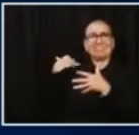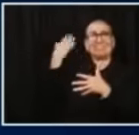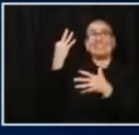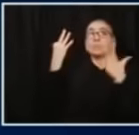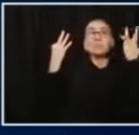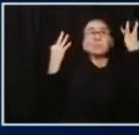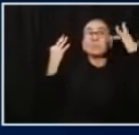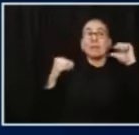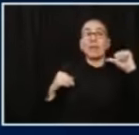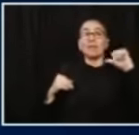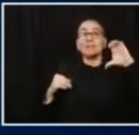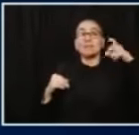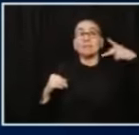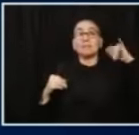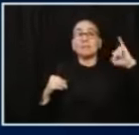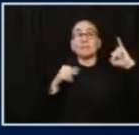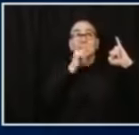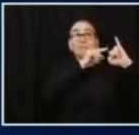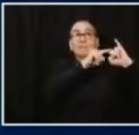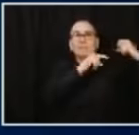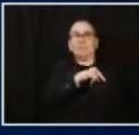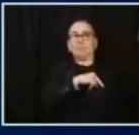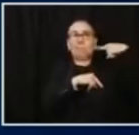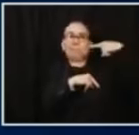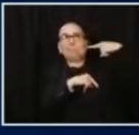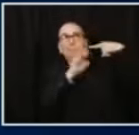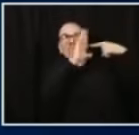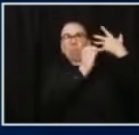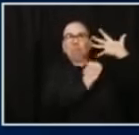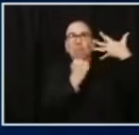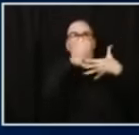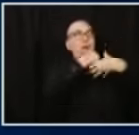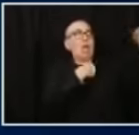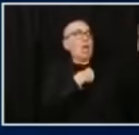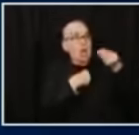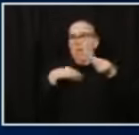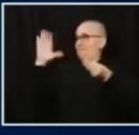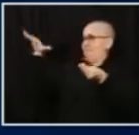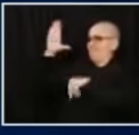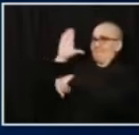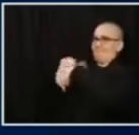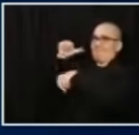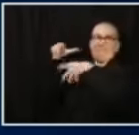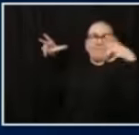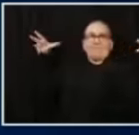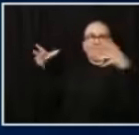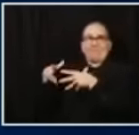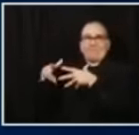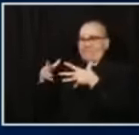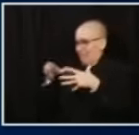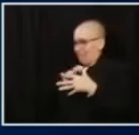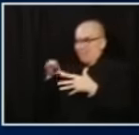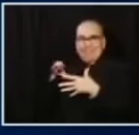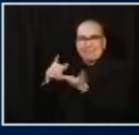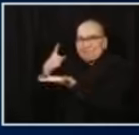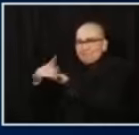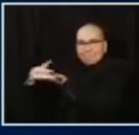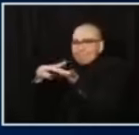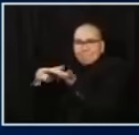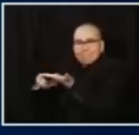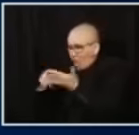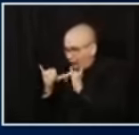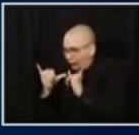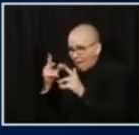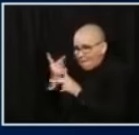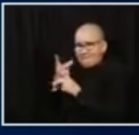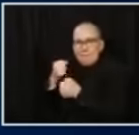prioritization, and so they helped us with this subcategorization. And I want you to know that the guidance that they put